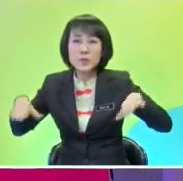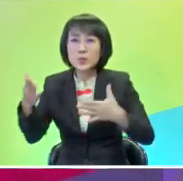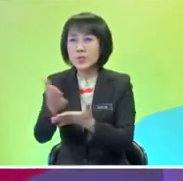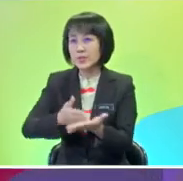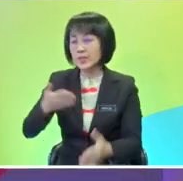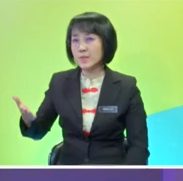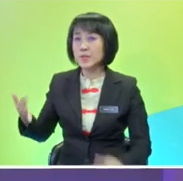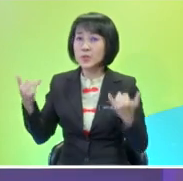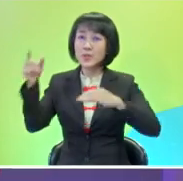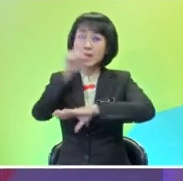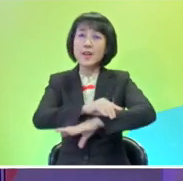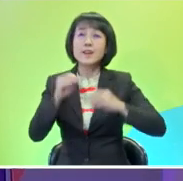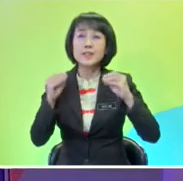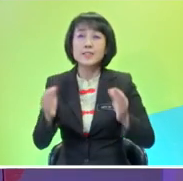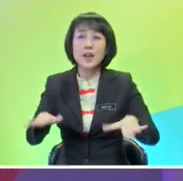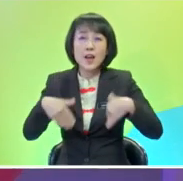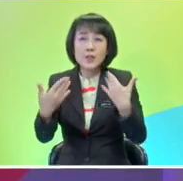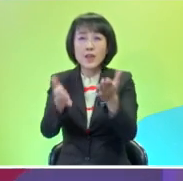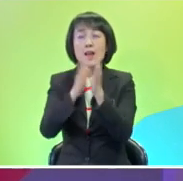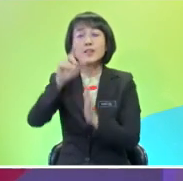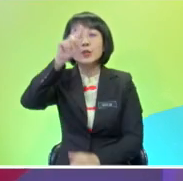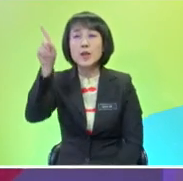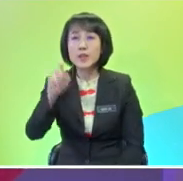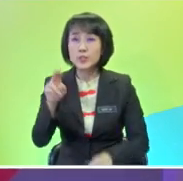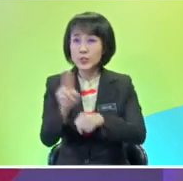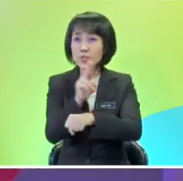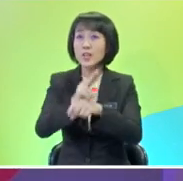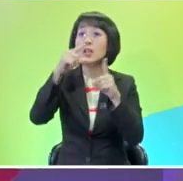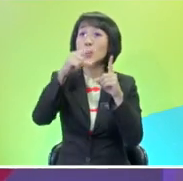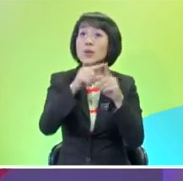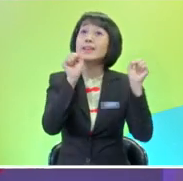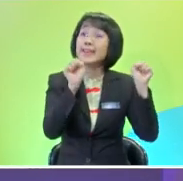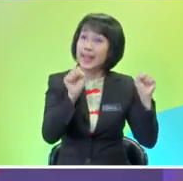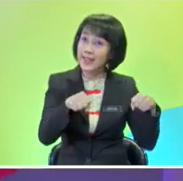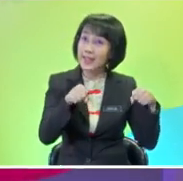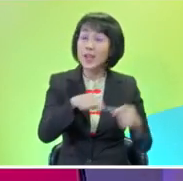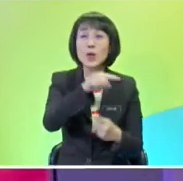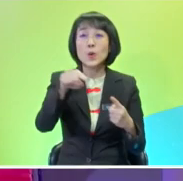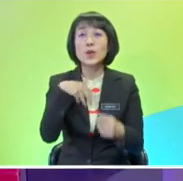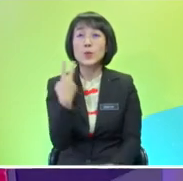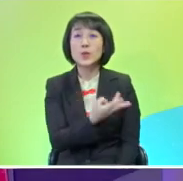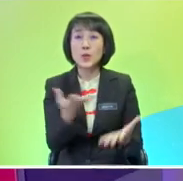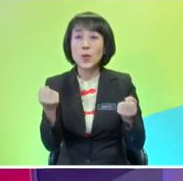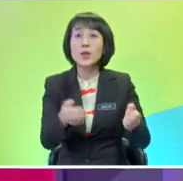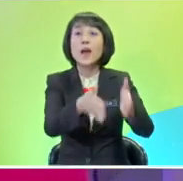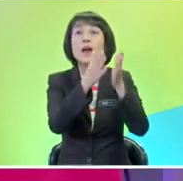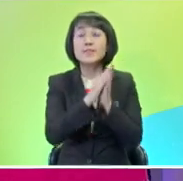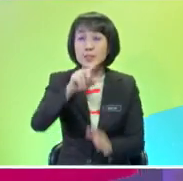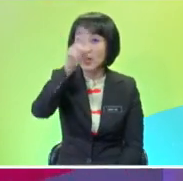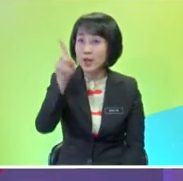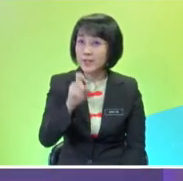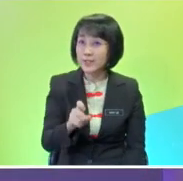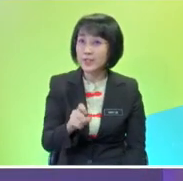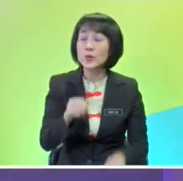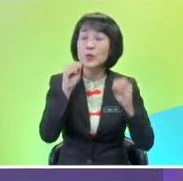I will teach you how to ask questions using the word can. When we want to ask questions, we put